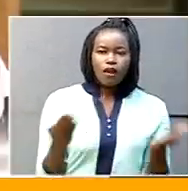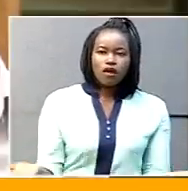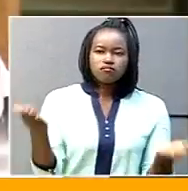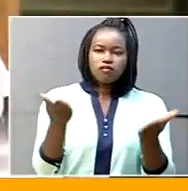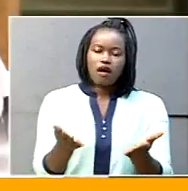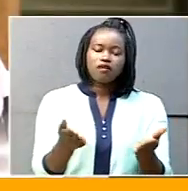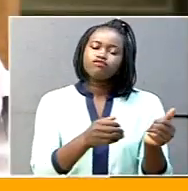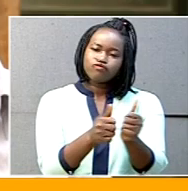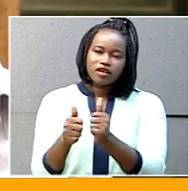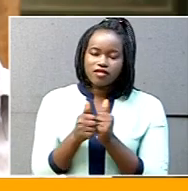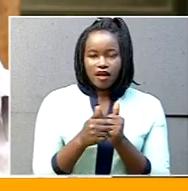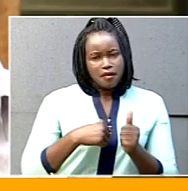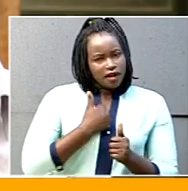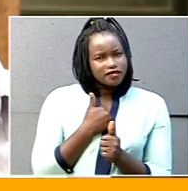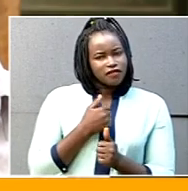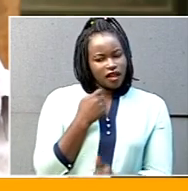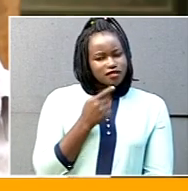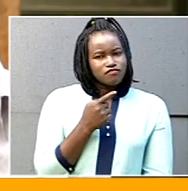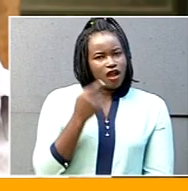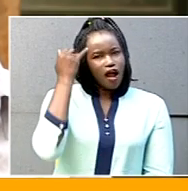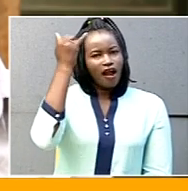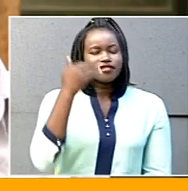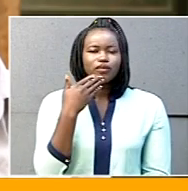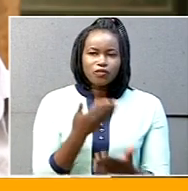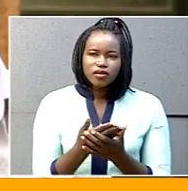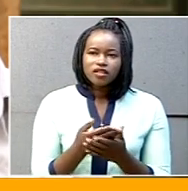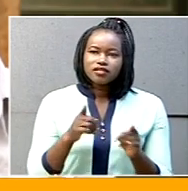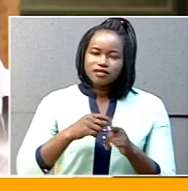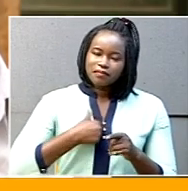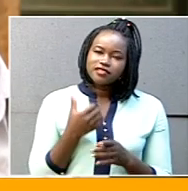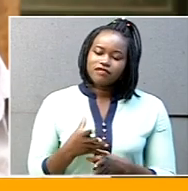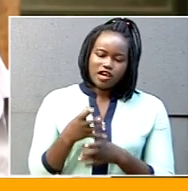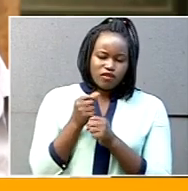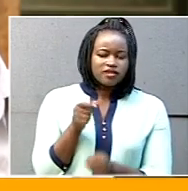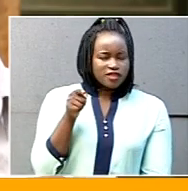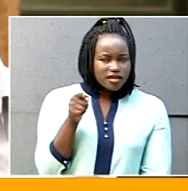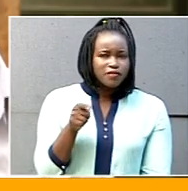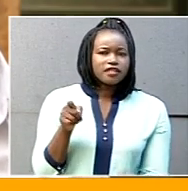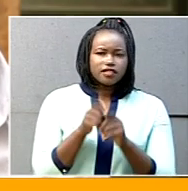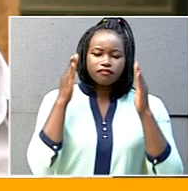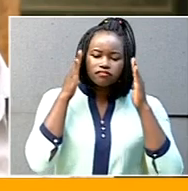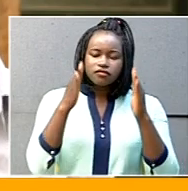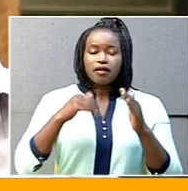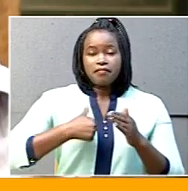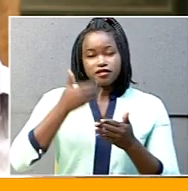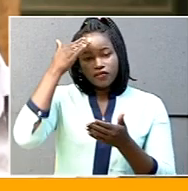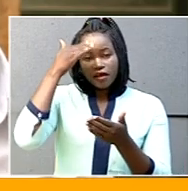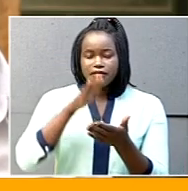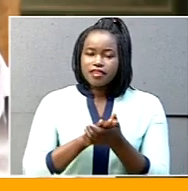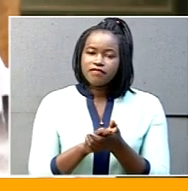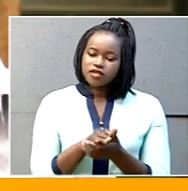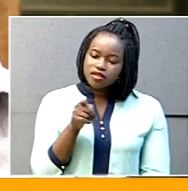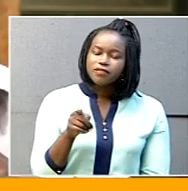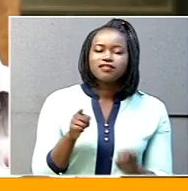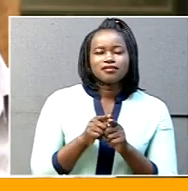because it's a good idea. And because I trust him, he's so determined. I had to believe in him, and we had to